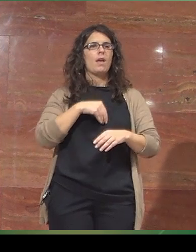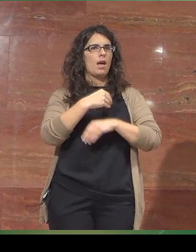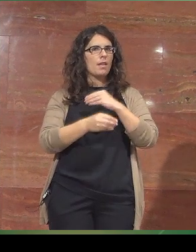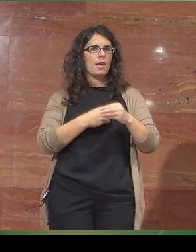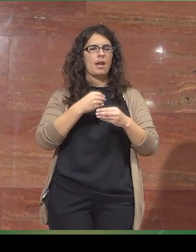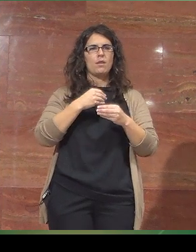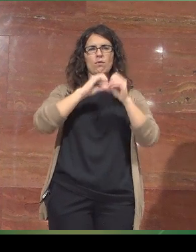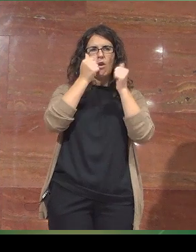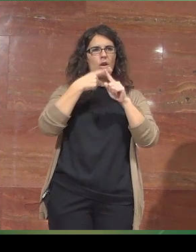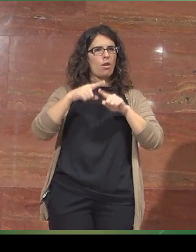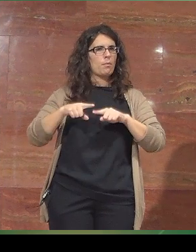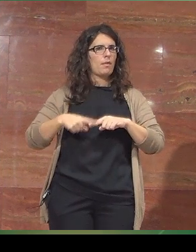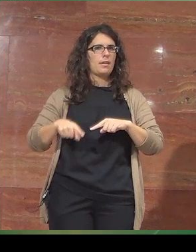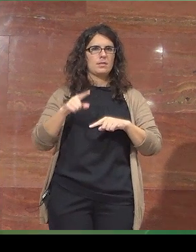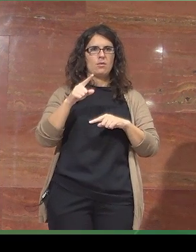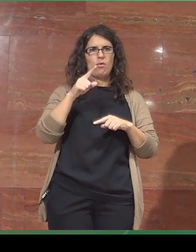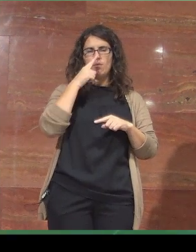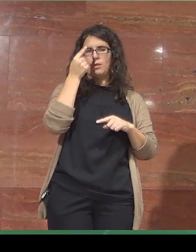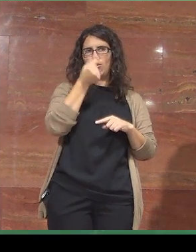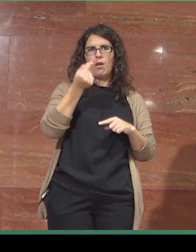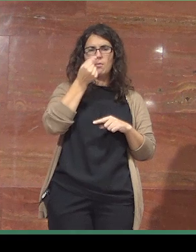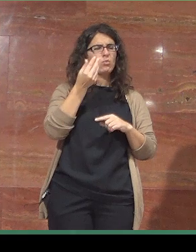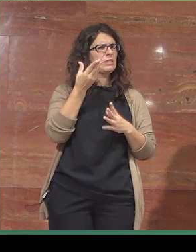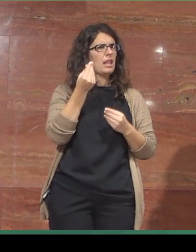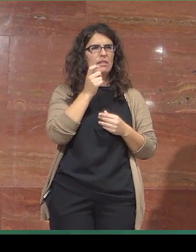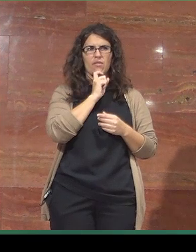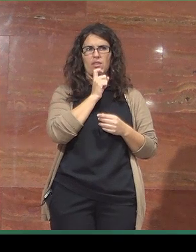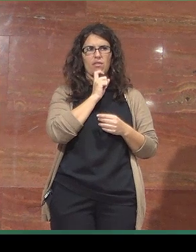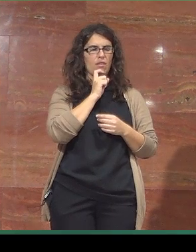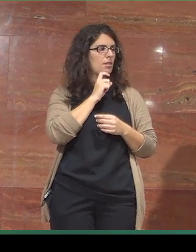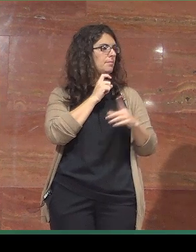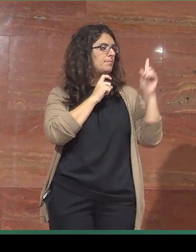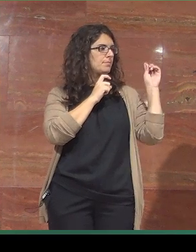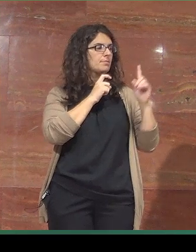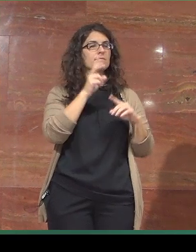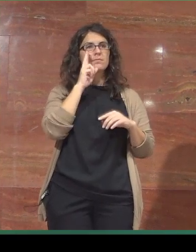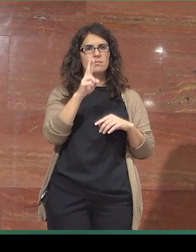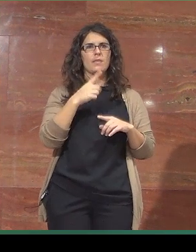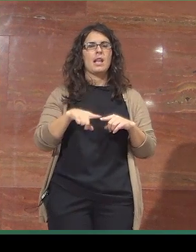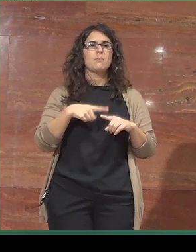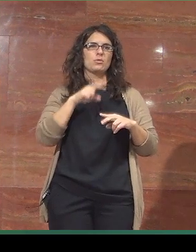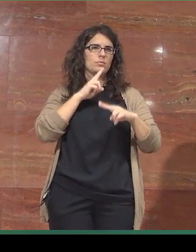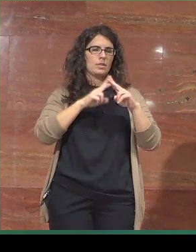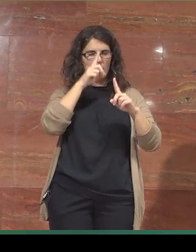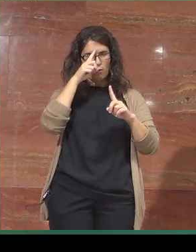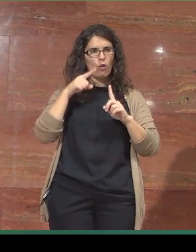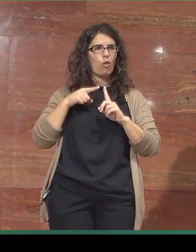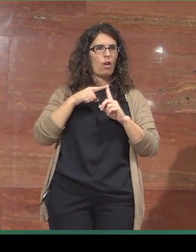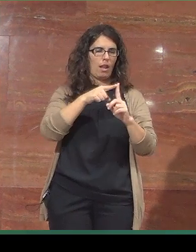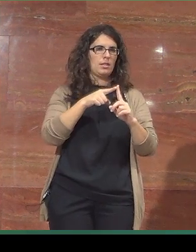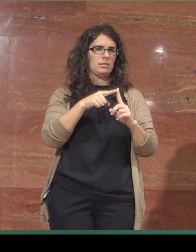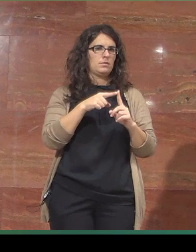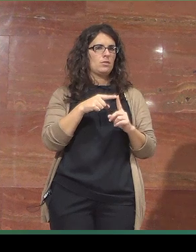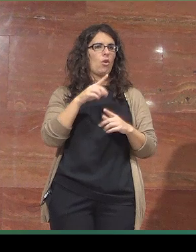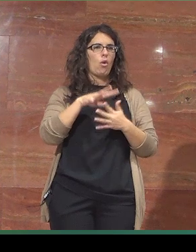Then we come again to functional elements, the timetable, who introduce also